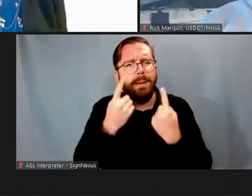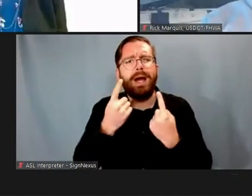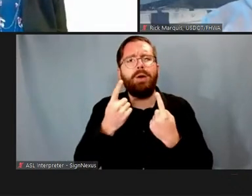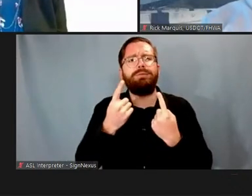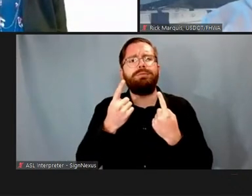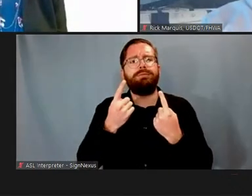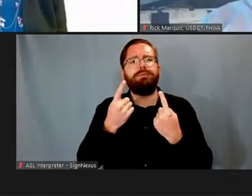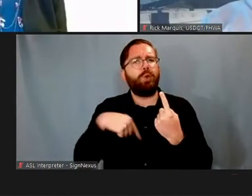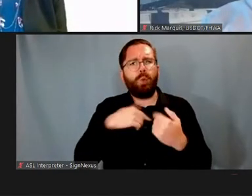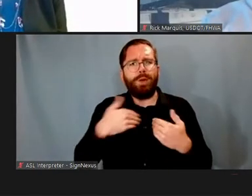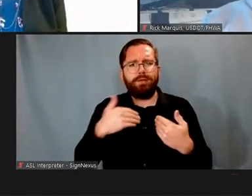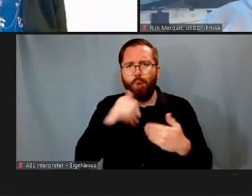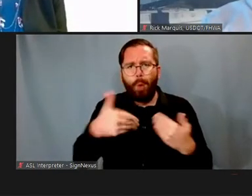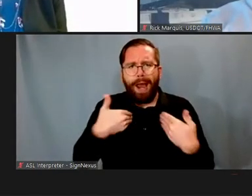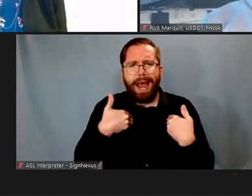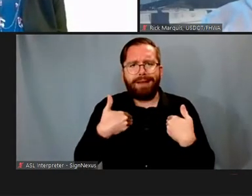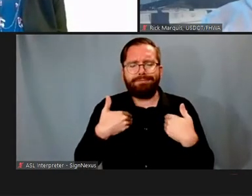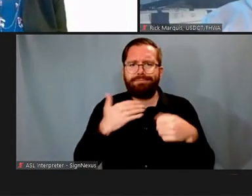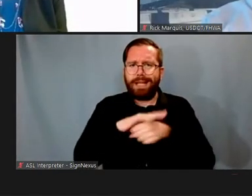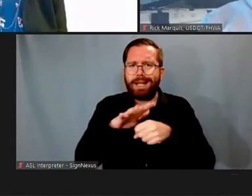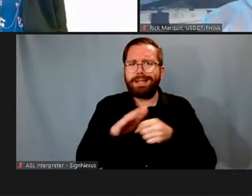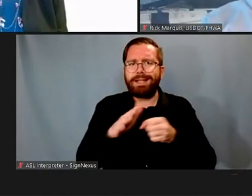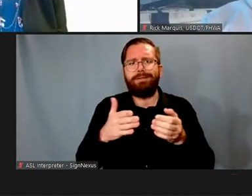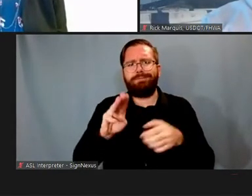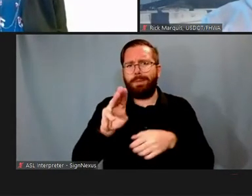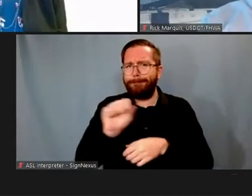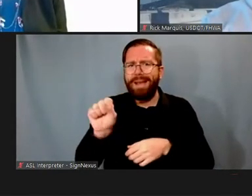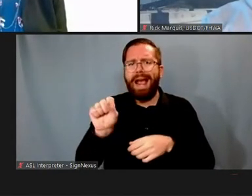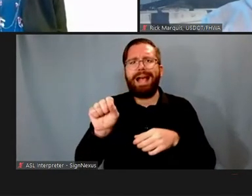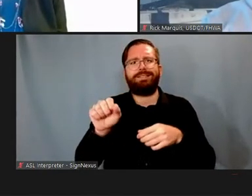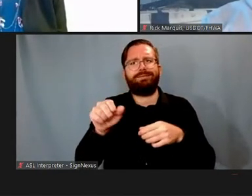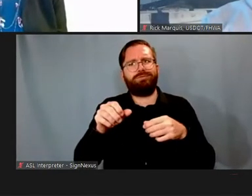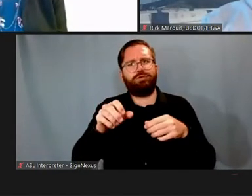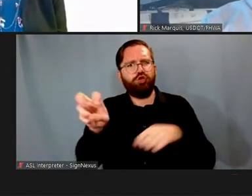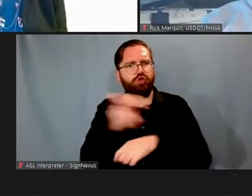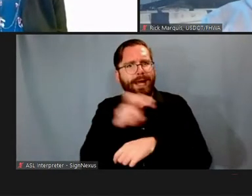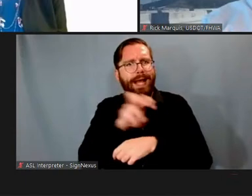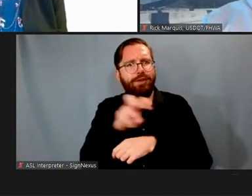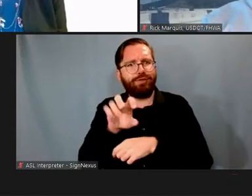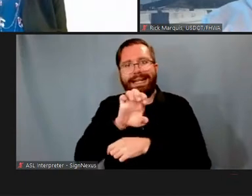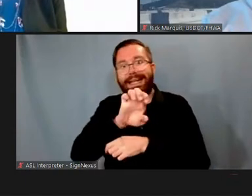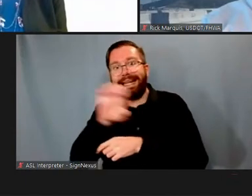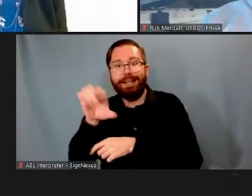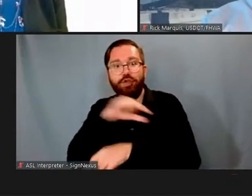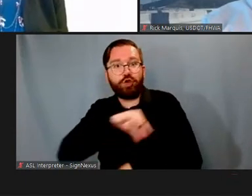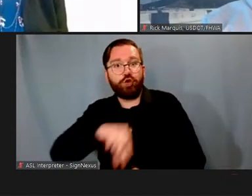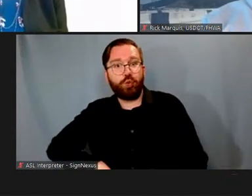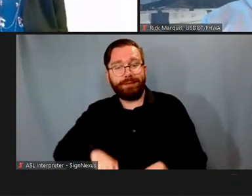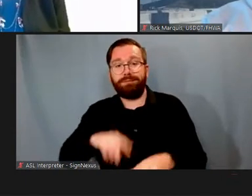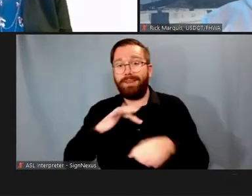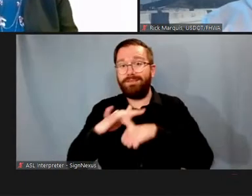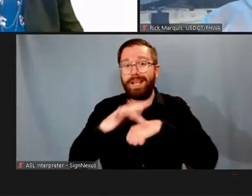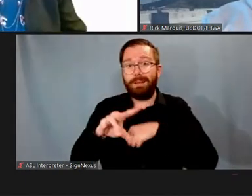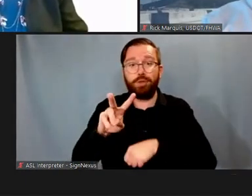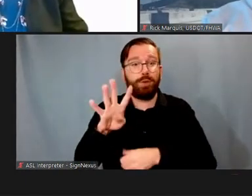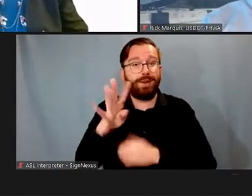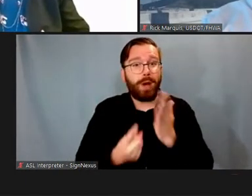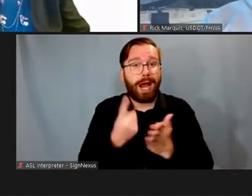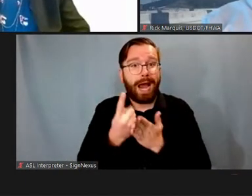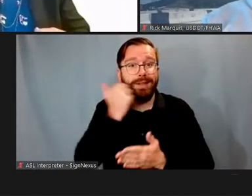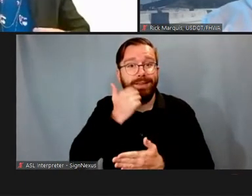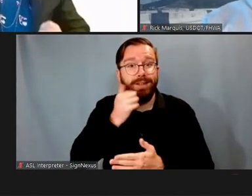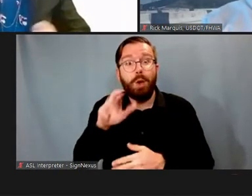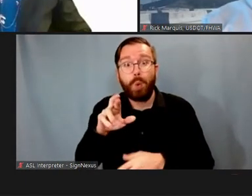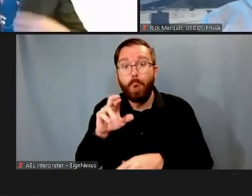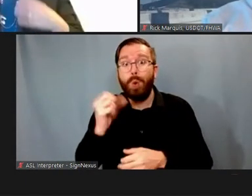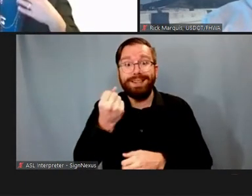mass transit here in eastern queens that's available 24 hours a day or on weekends and we have seniors who